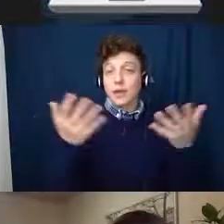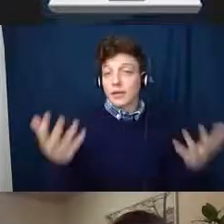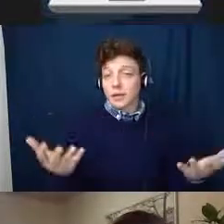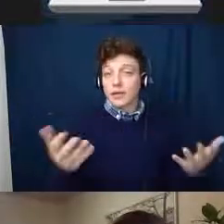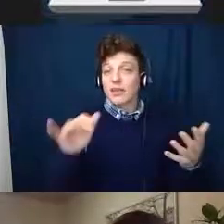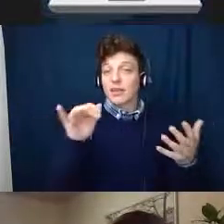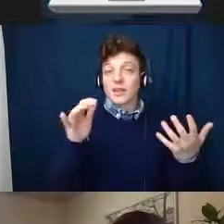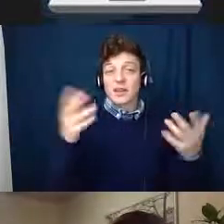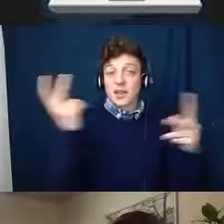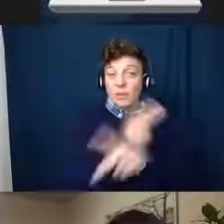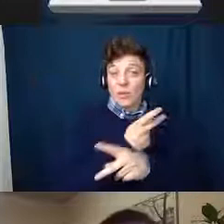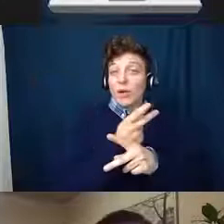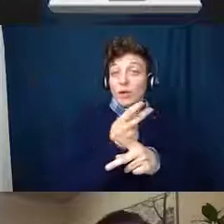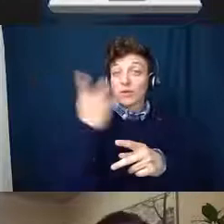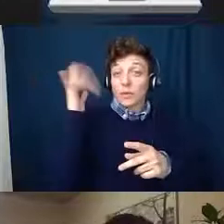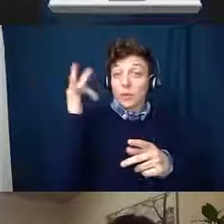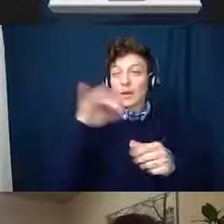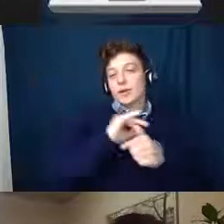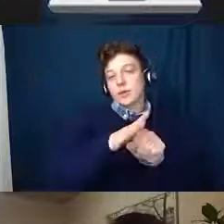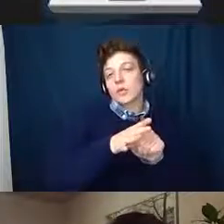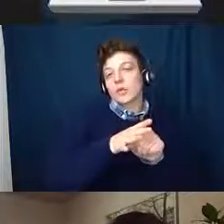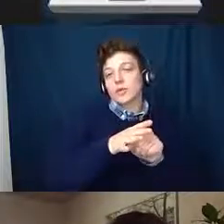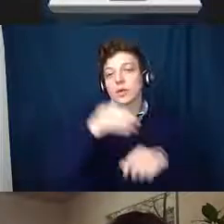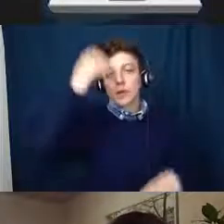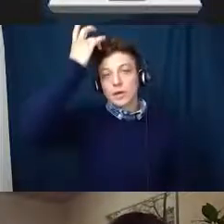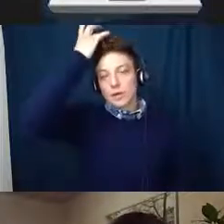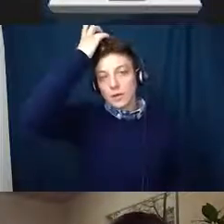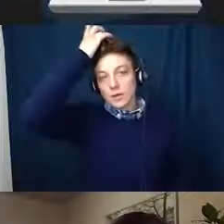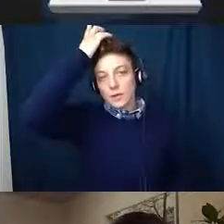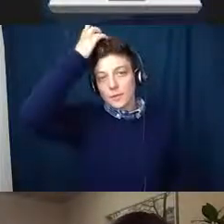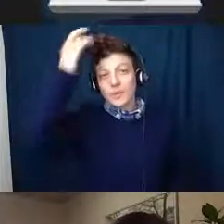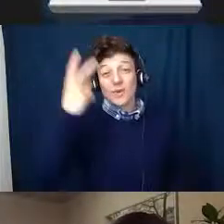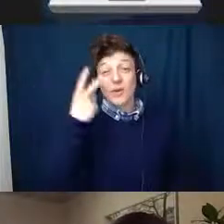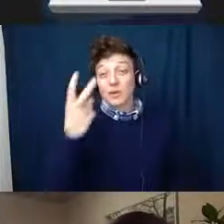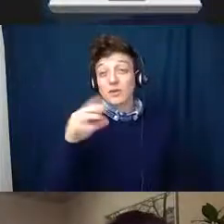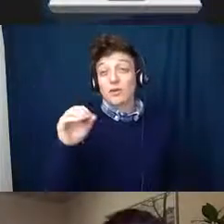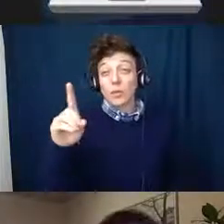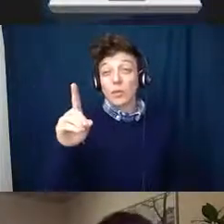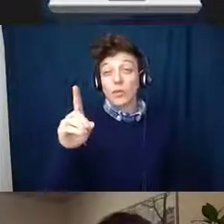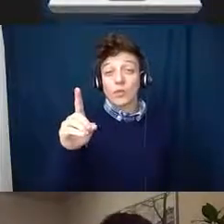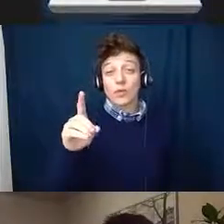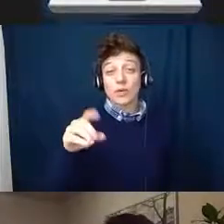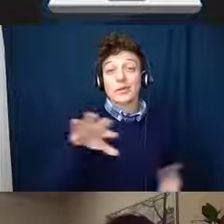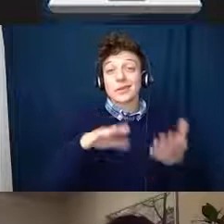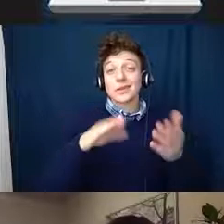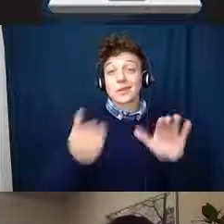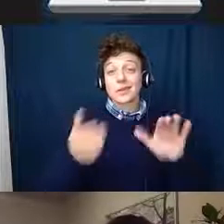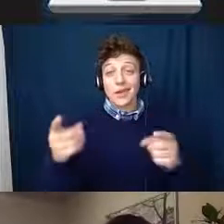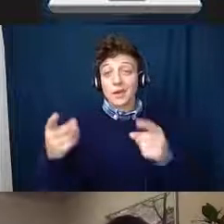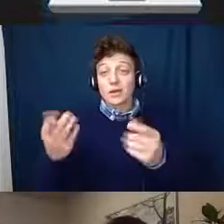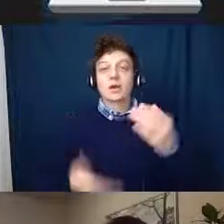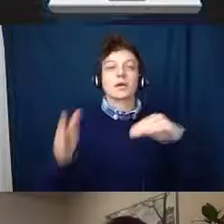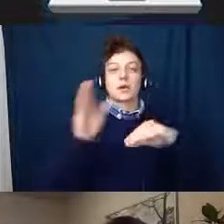exacerbated by the COVID-19 pandemic. And so we've seen that overdose death rates have increased among people aged 35 and